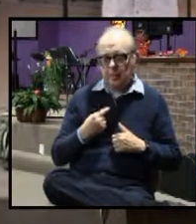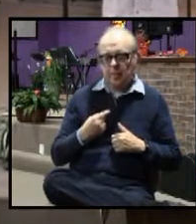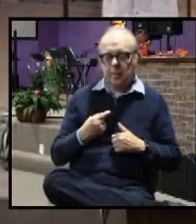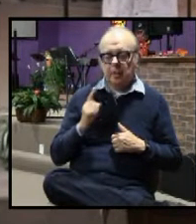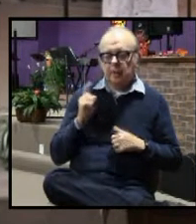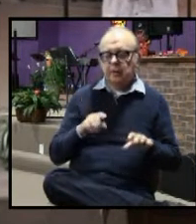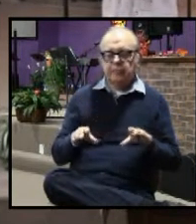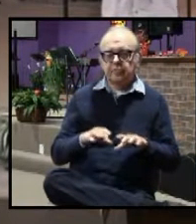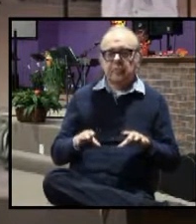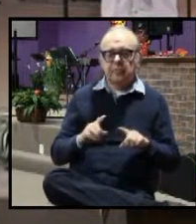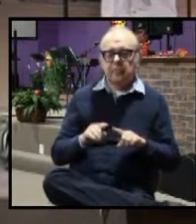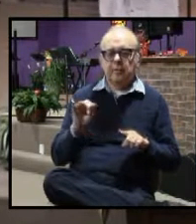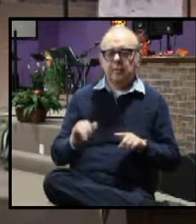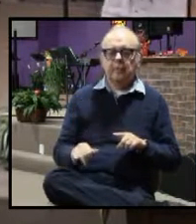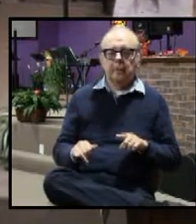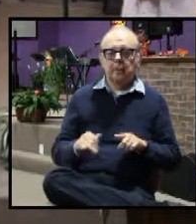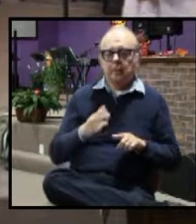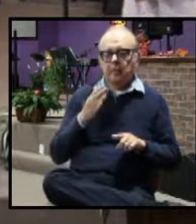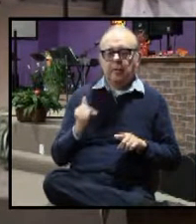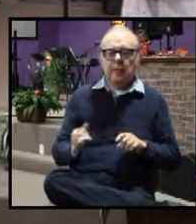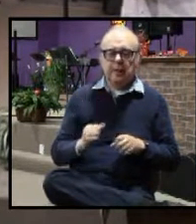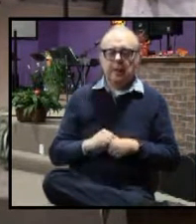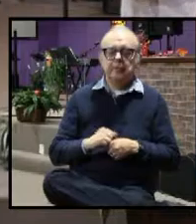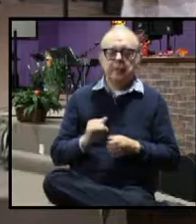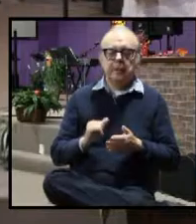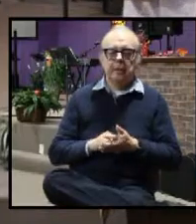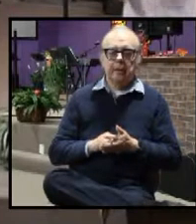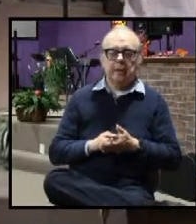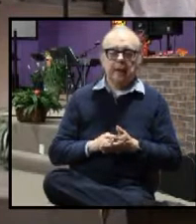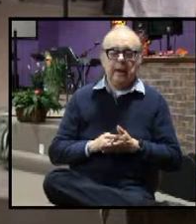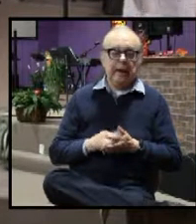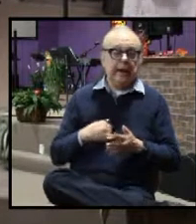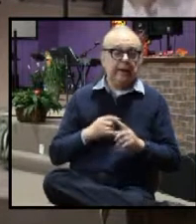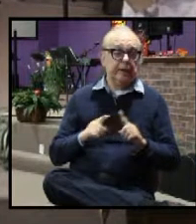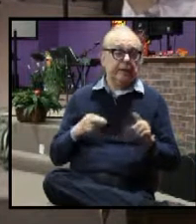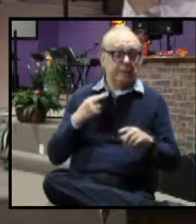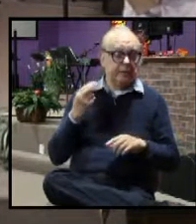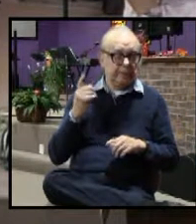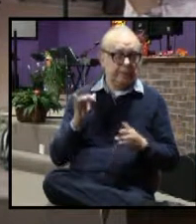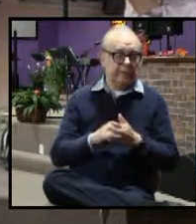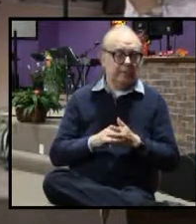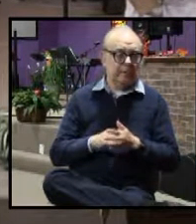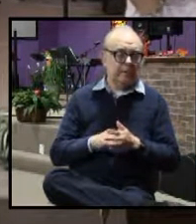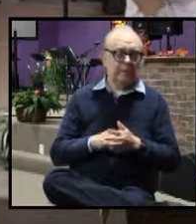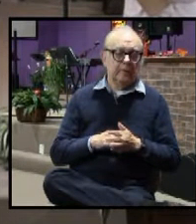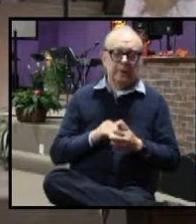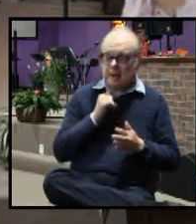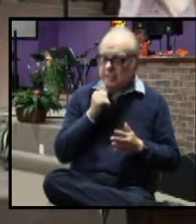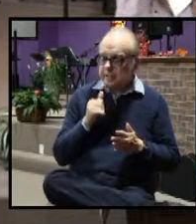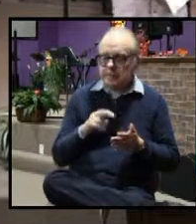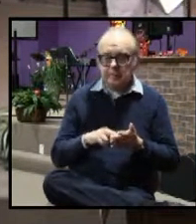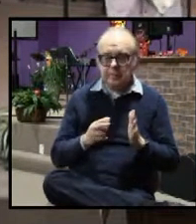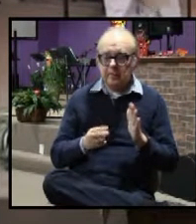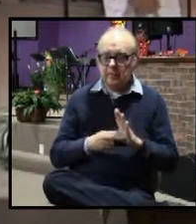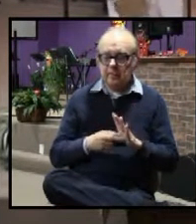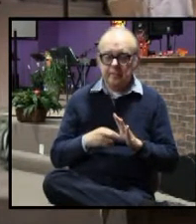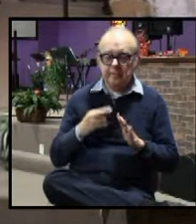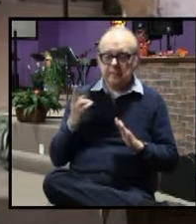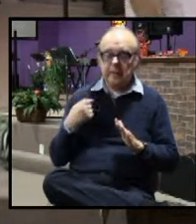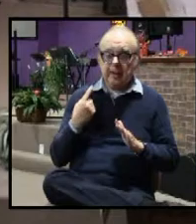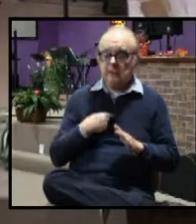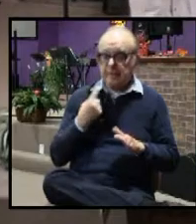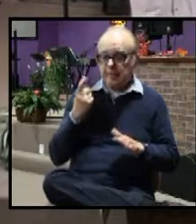and this is what it should do, and yet we forgot that the one that created it had a different purpose for it. And it doesn't necessarily